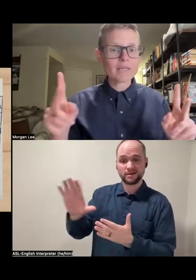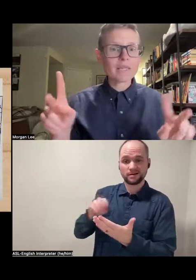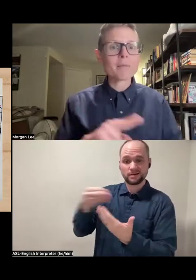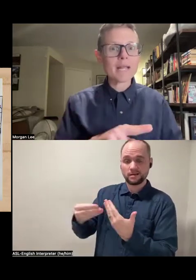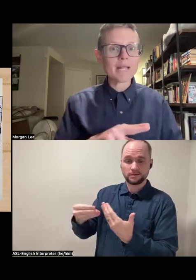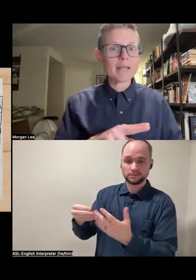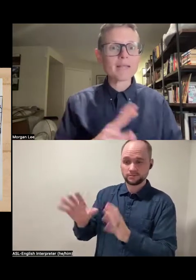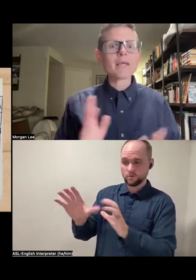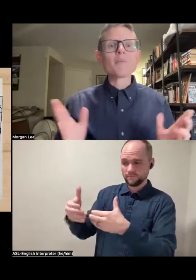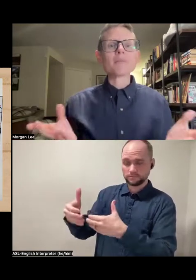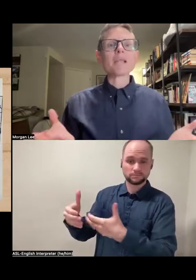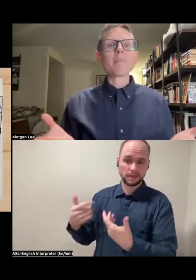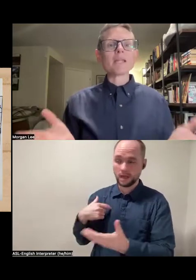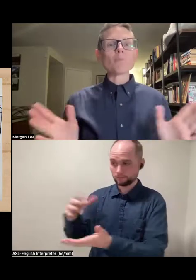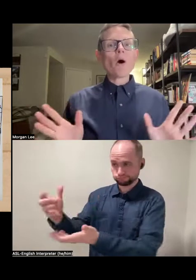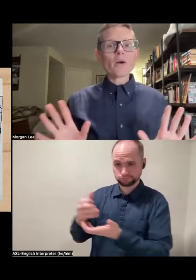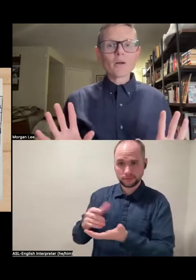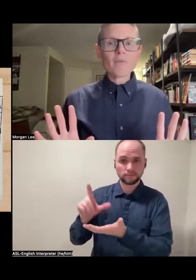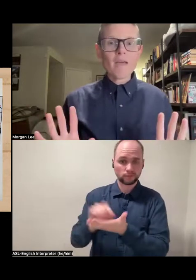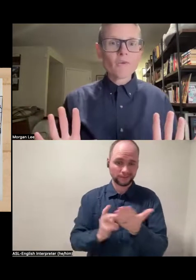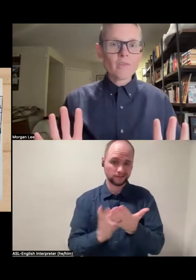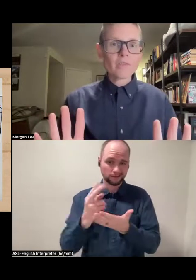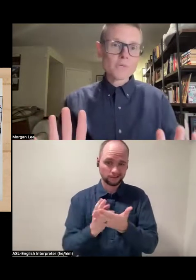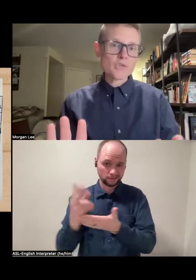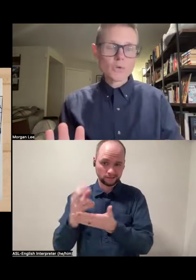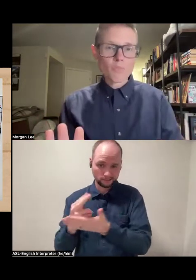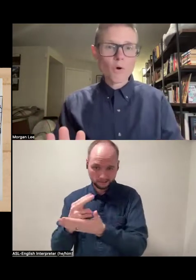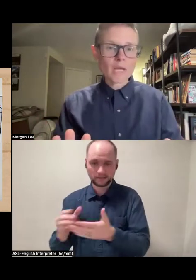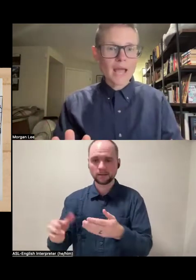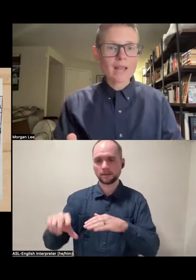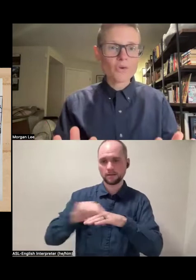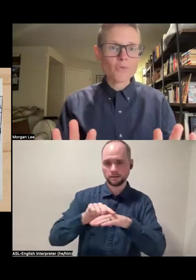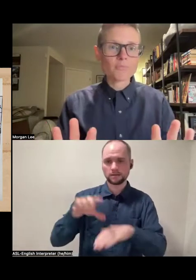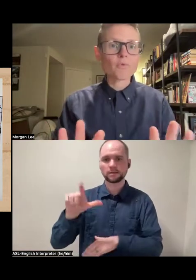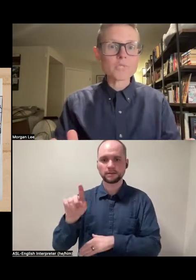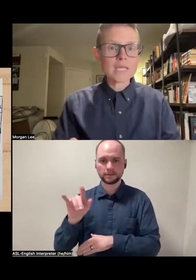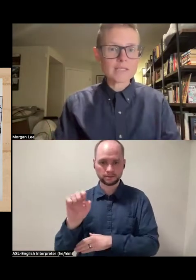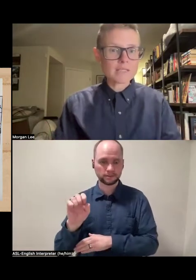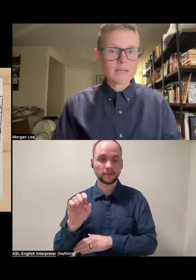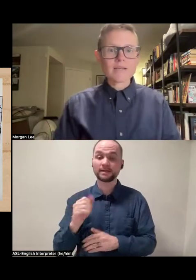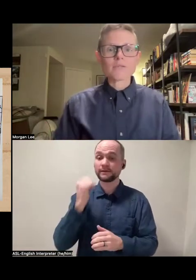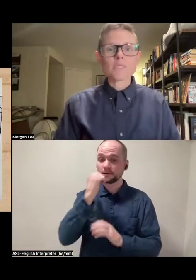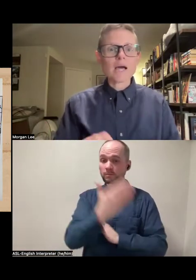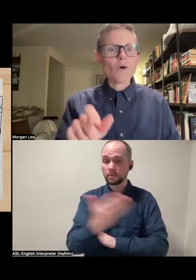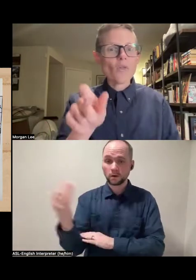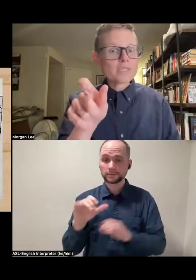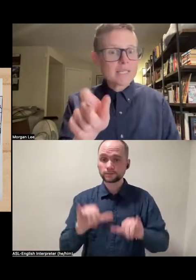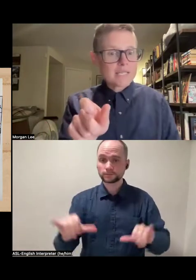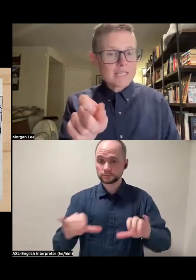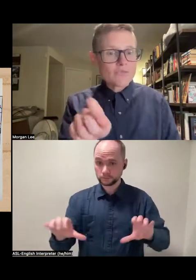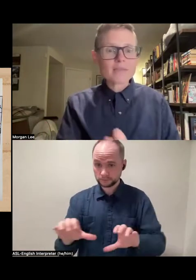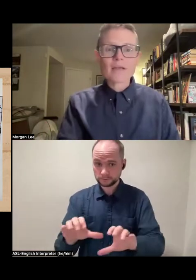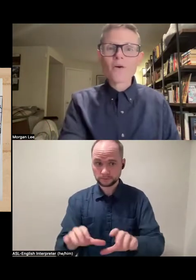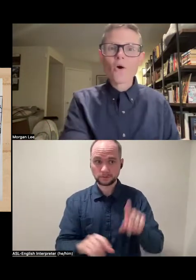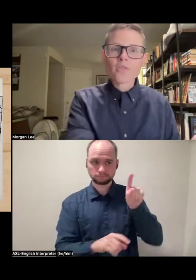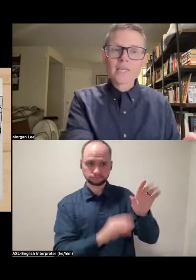it out, laminated it, but then I made it a part of everything that we do with morning calendar routines. So it's got all the